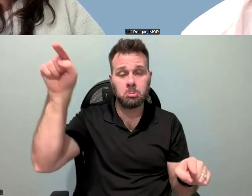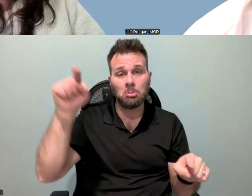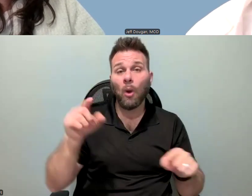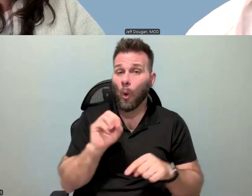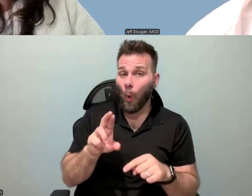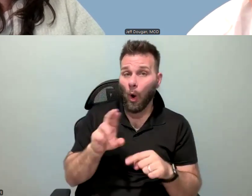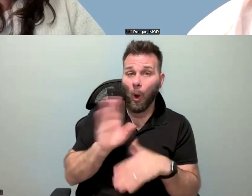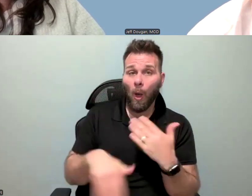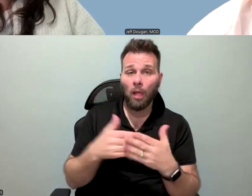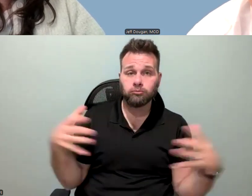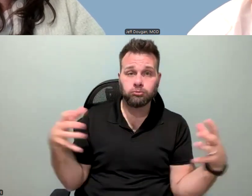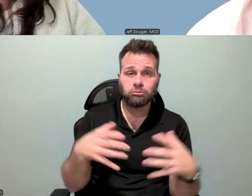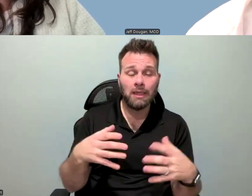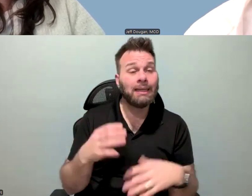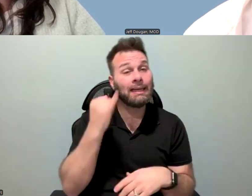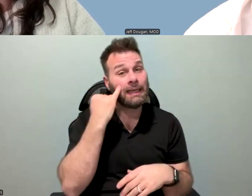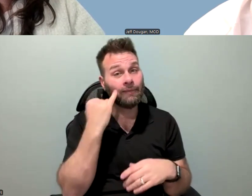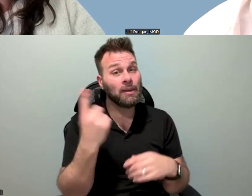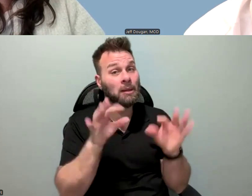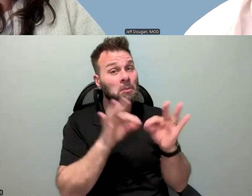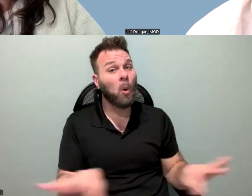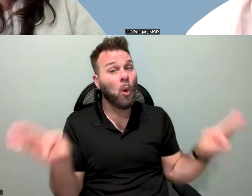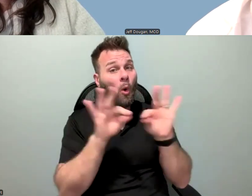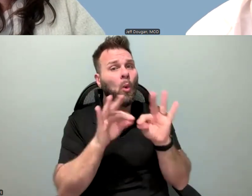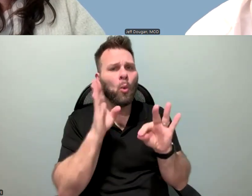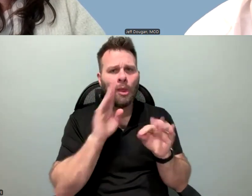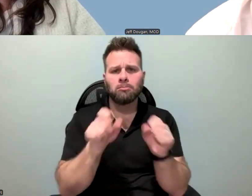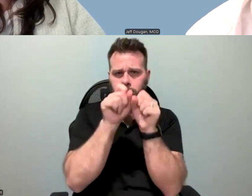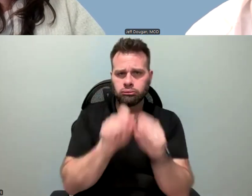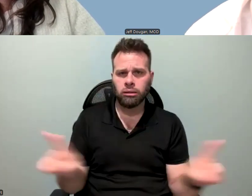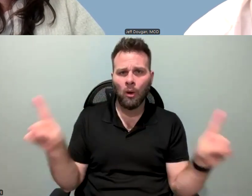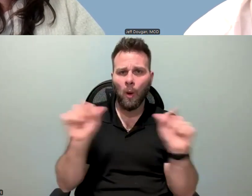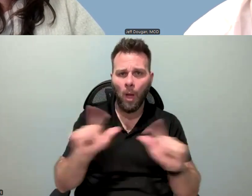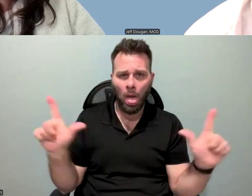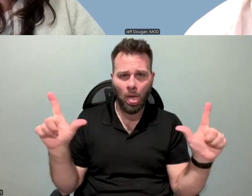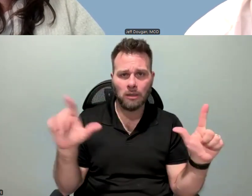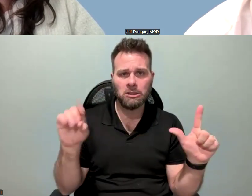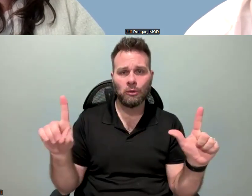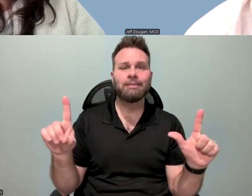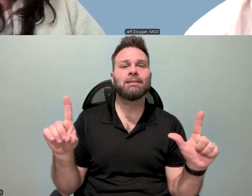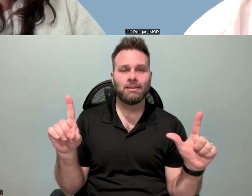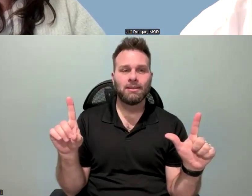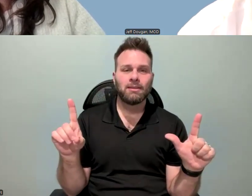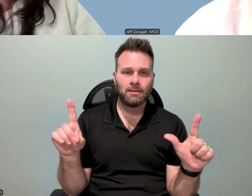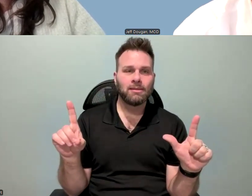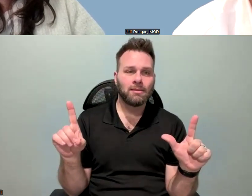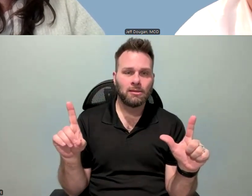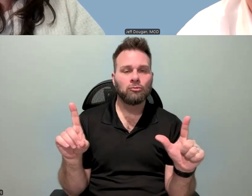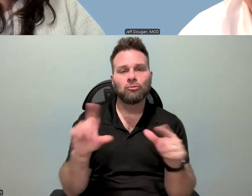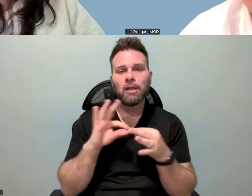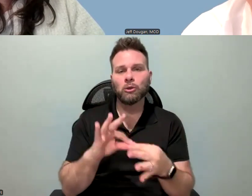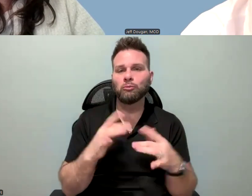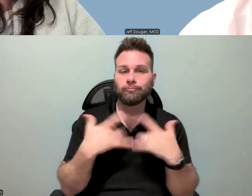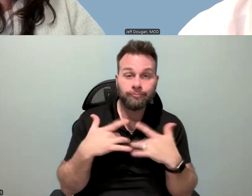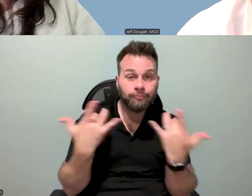do, if there's something important, we'll do a blast email through our constant contact stuff for updates and news,